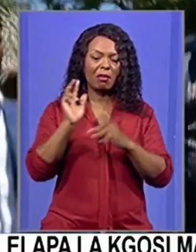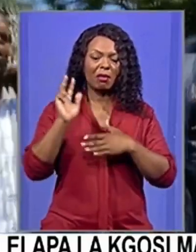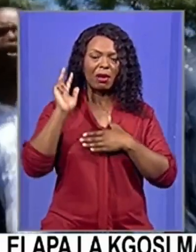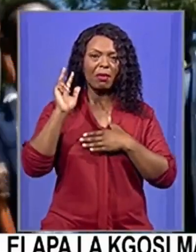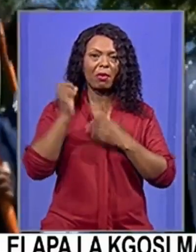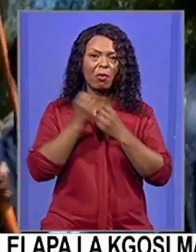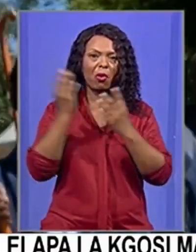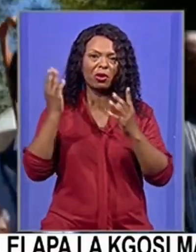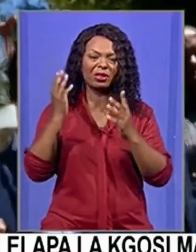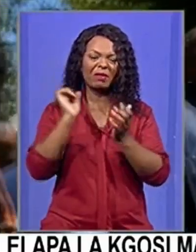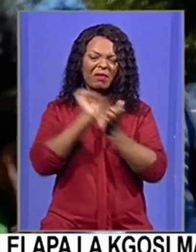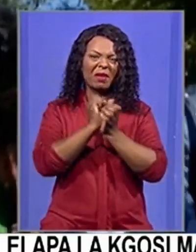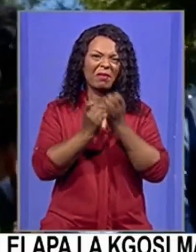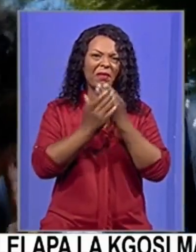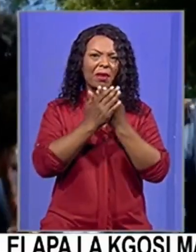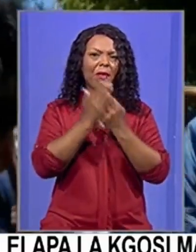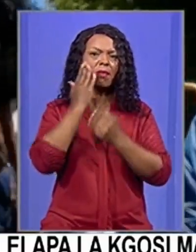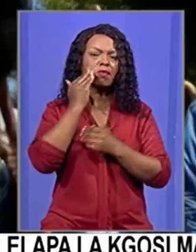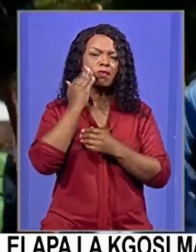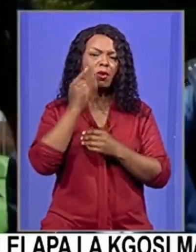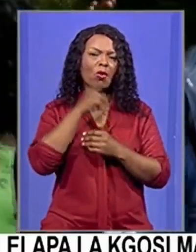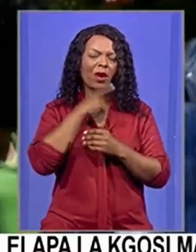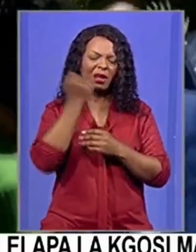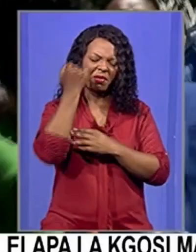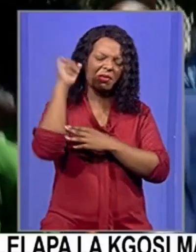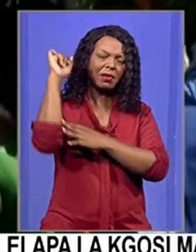kile wa molatlela ntlwana le swiswi ka ngwaga wa